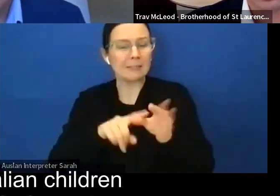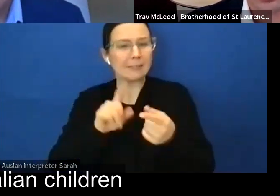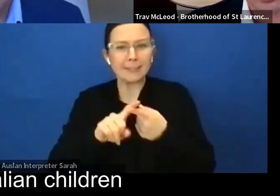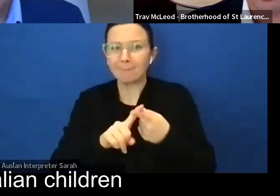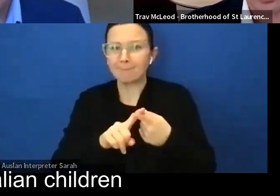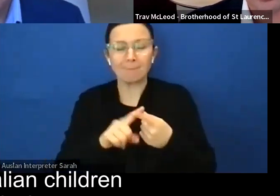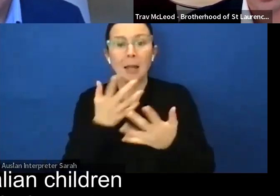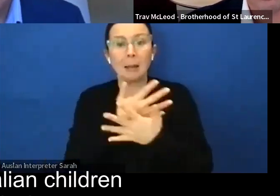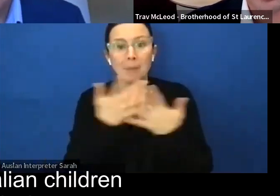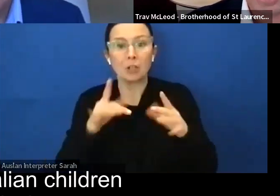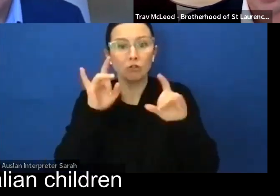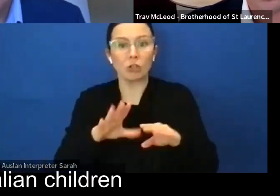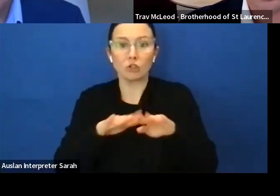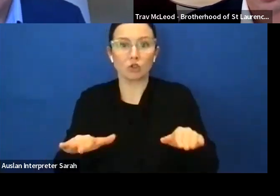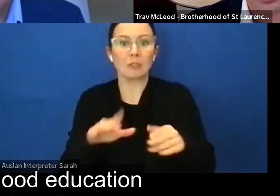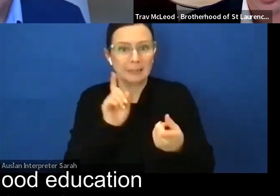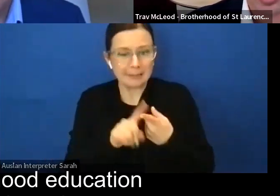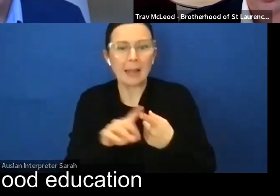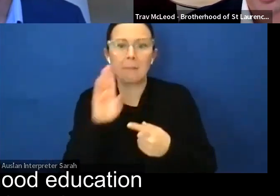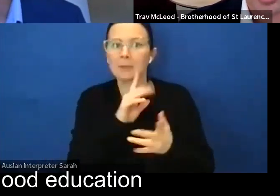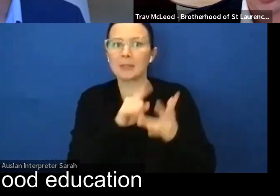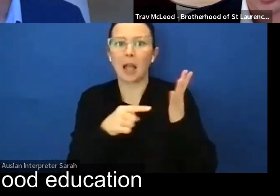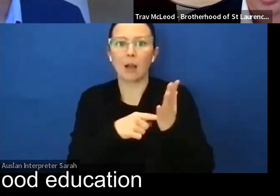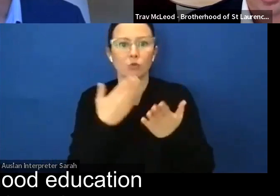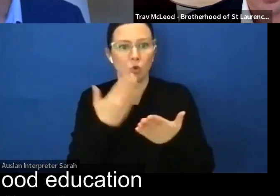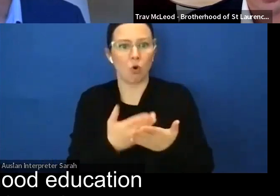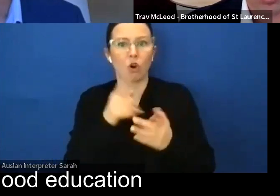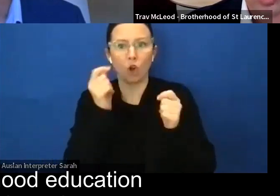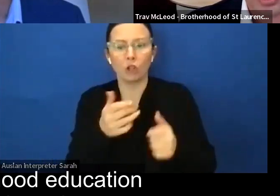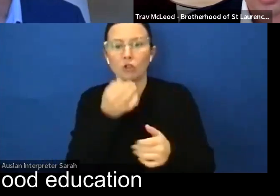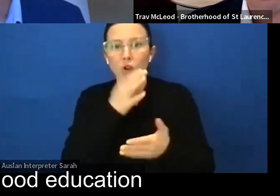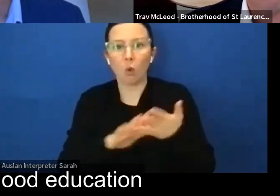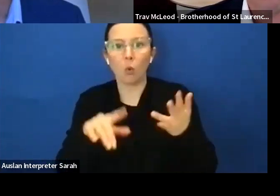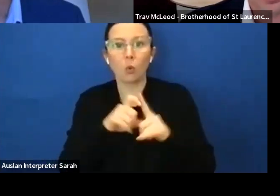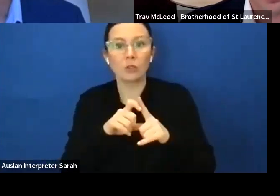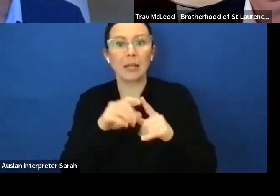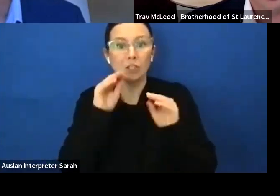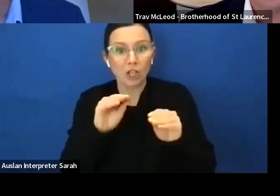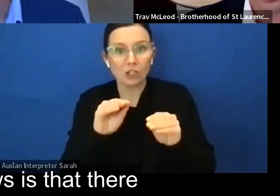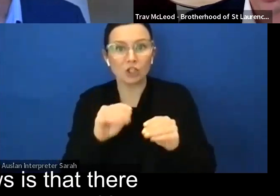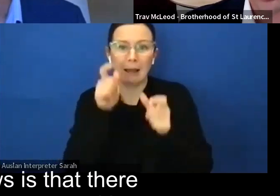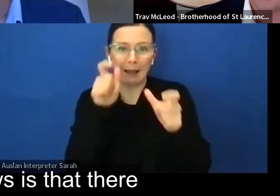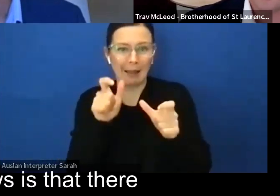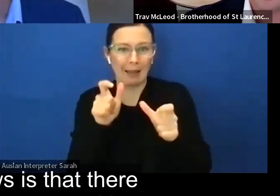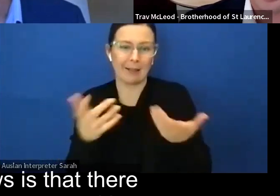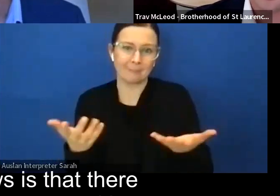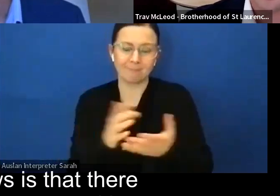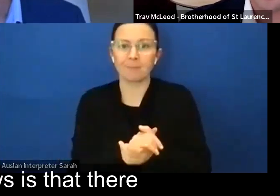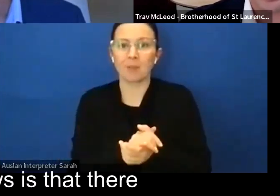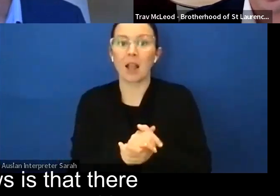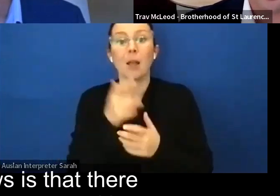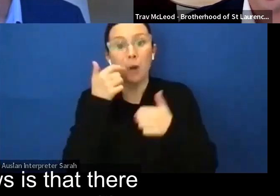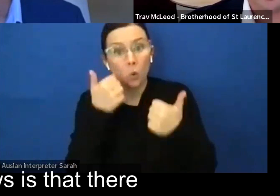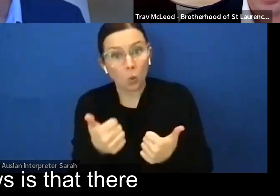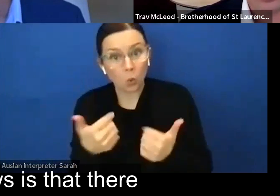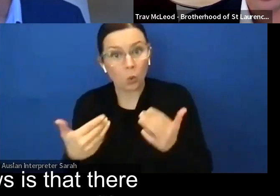Australian children are still missing out on early childhood education and care altogether. The good news is that